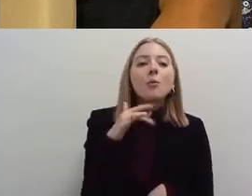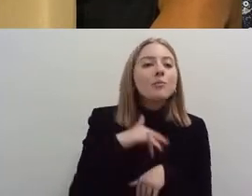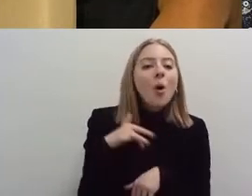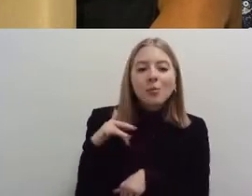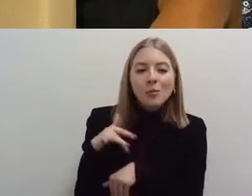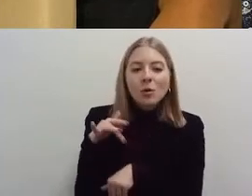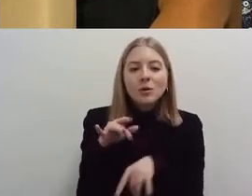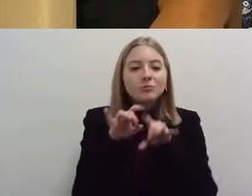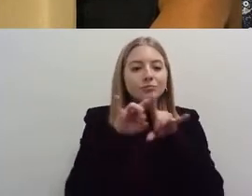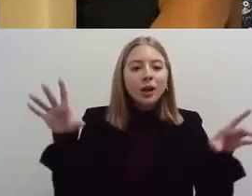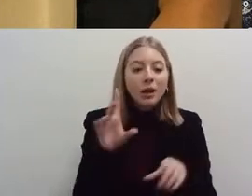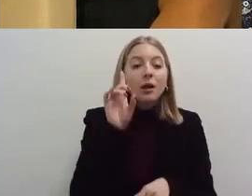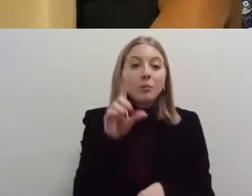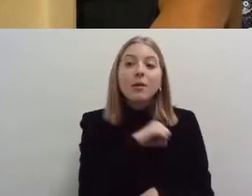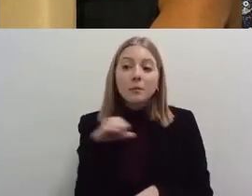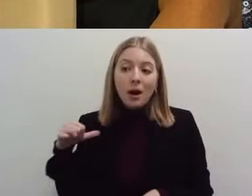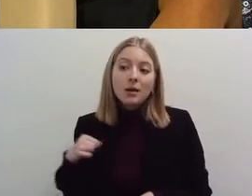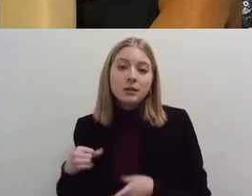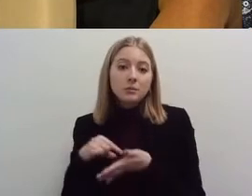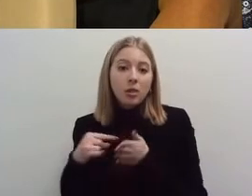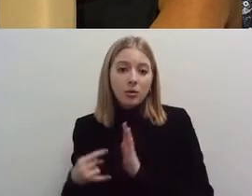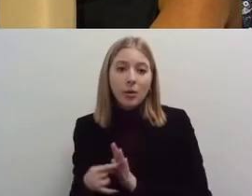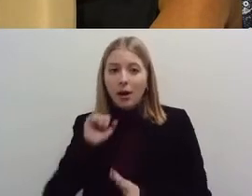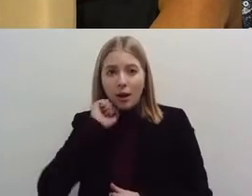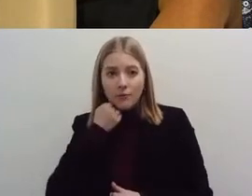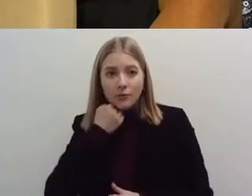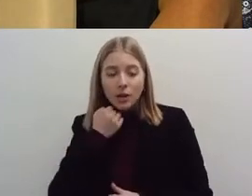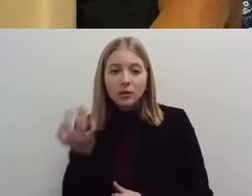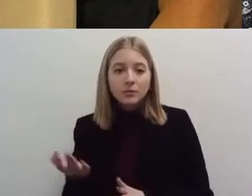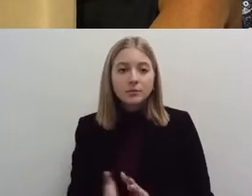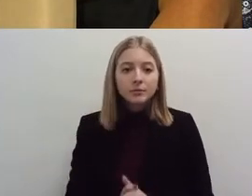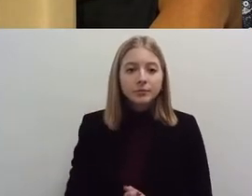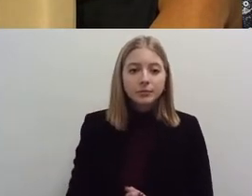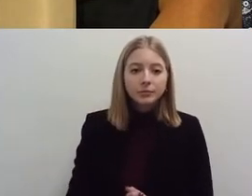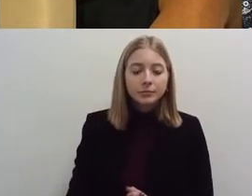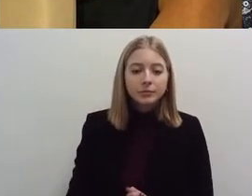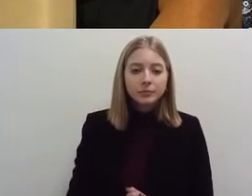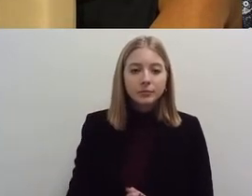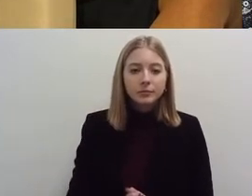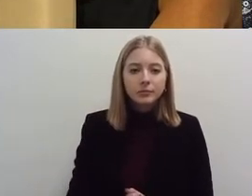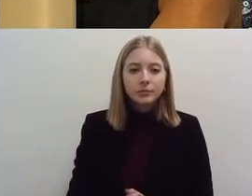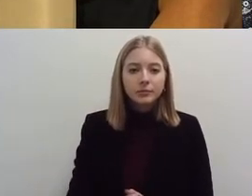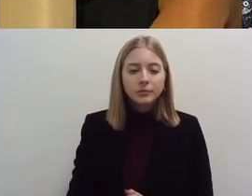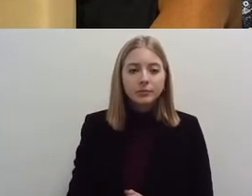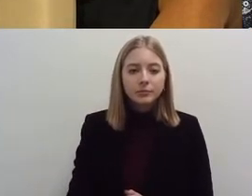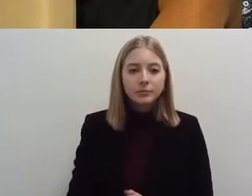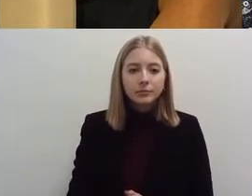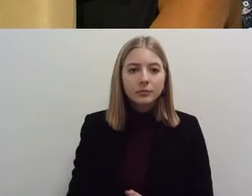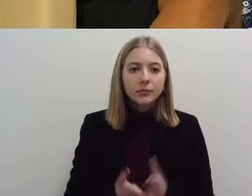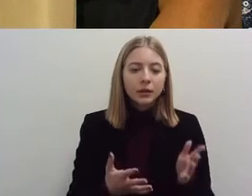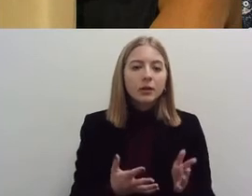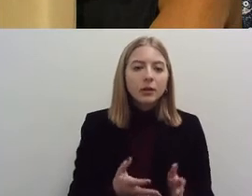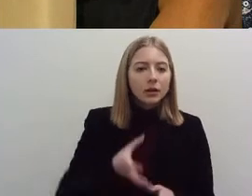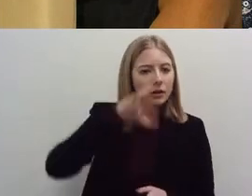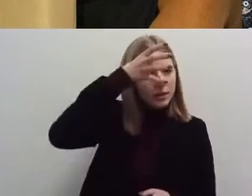mixing activities so they keep the balance between the intellectual and physical activities.